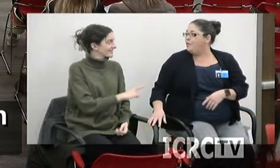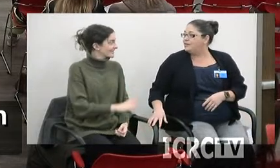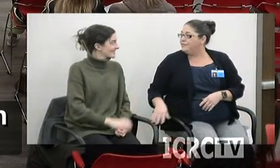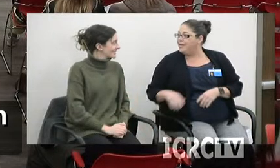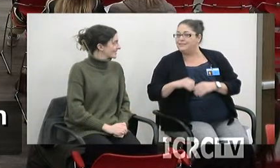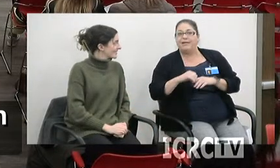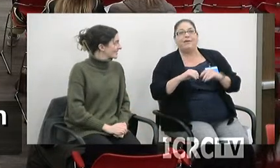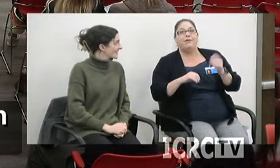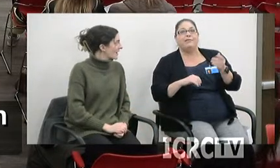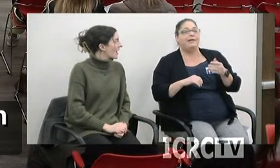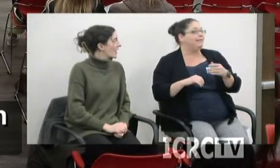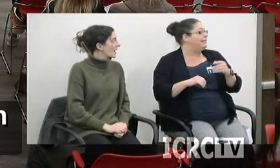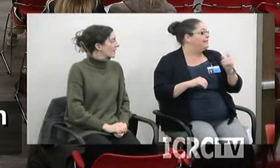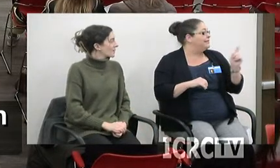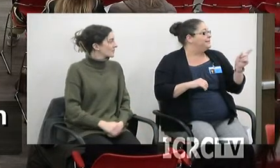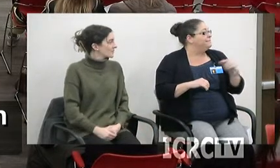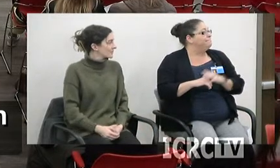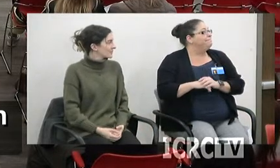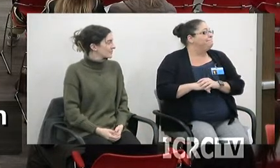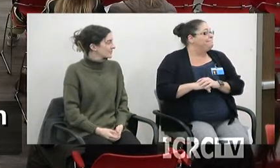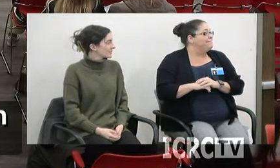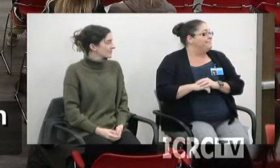Anyone else?